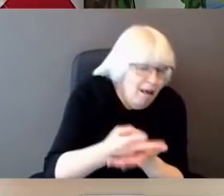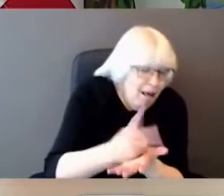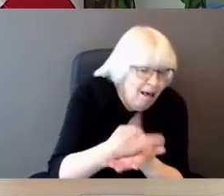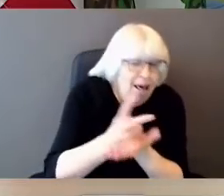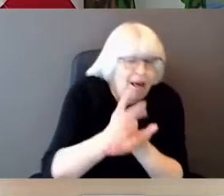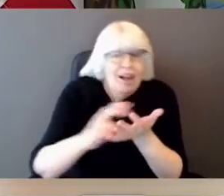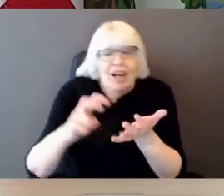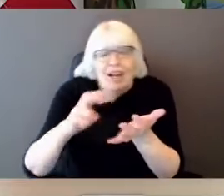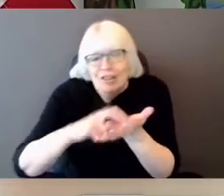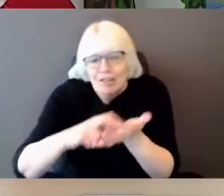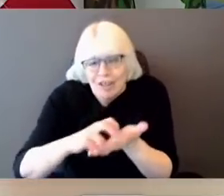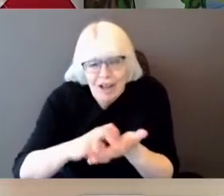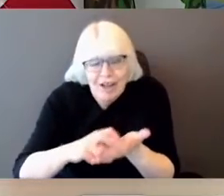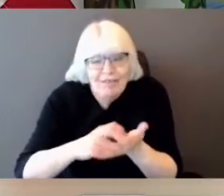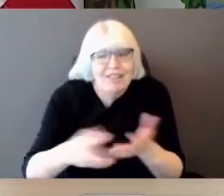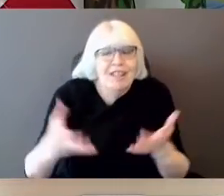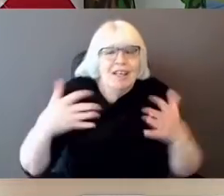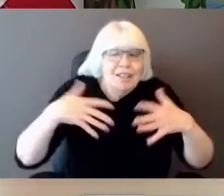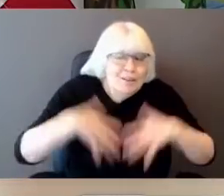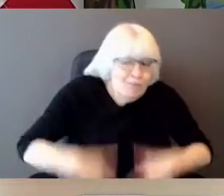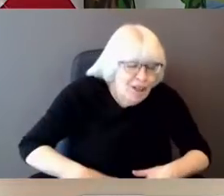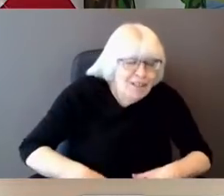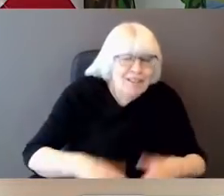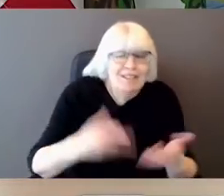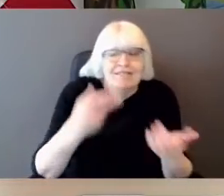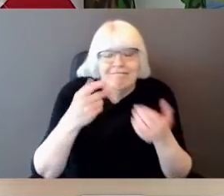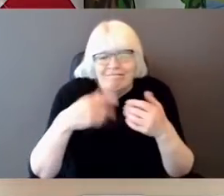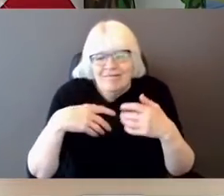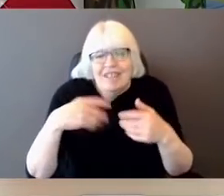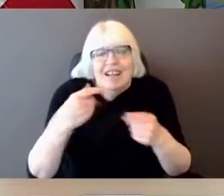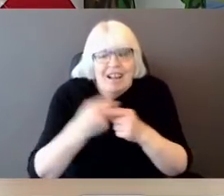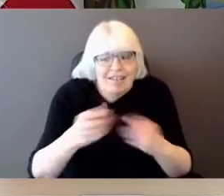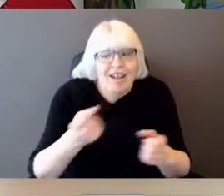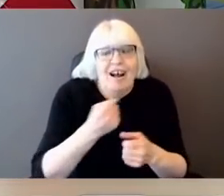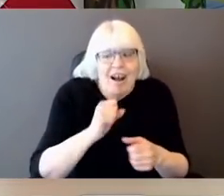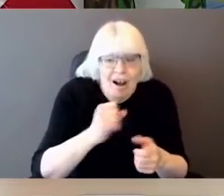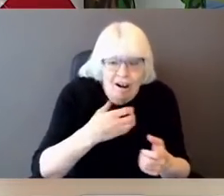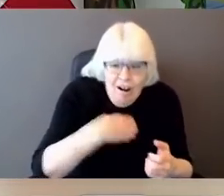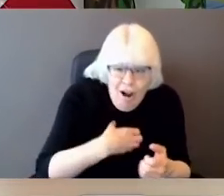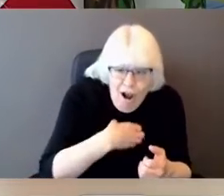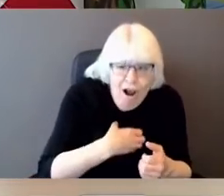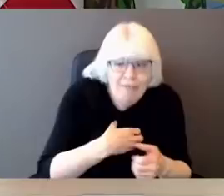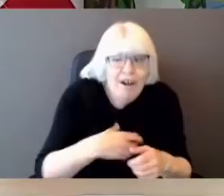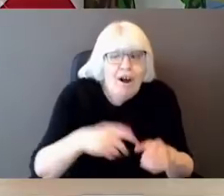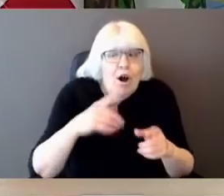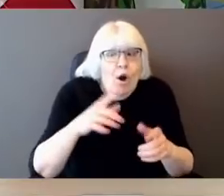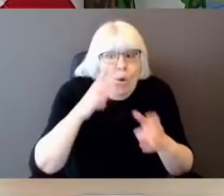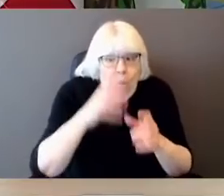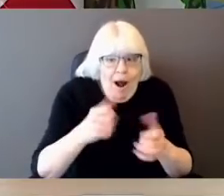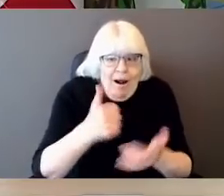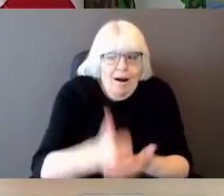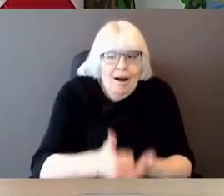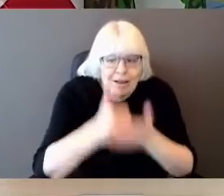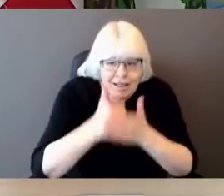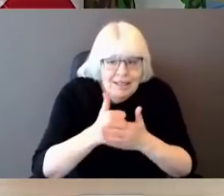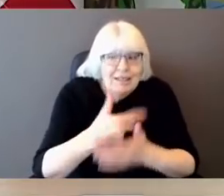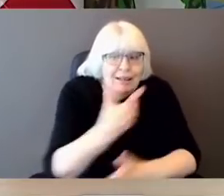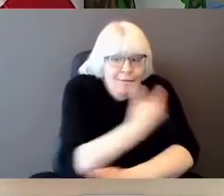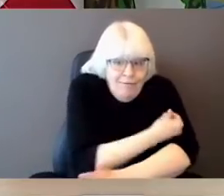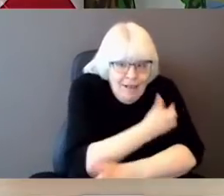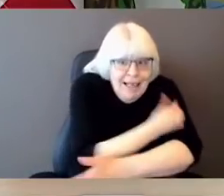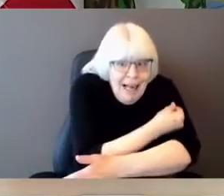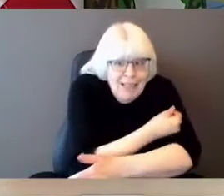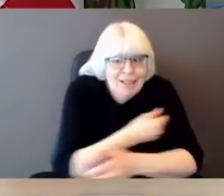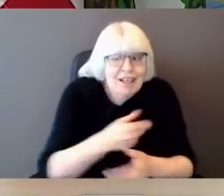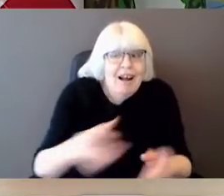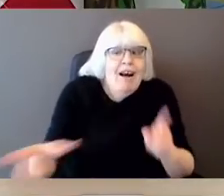Vaccination with at least 2 doses of COVID-19 vaccine is likely protective against the development of long COVID, and there have been some recent